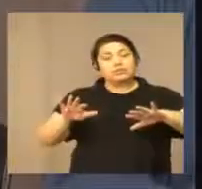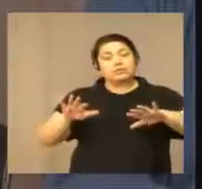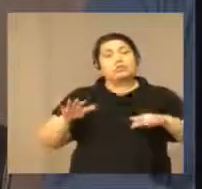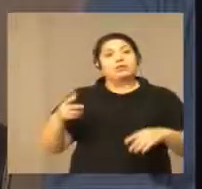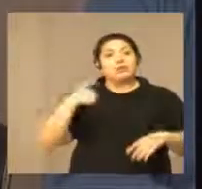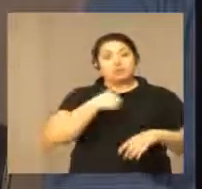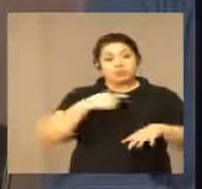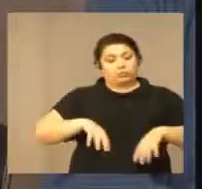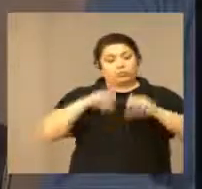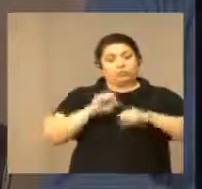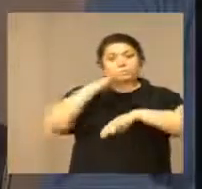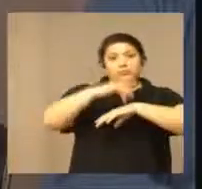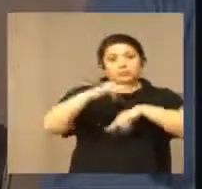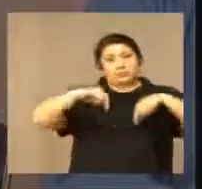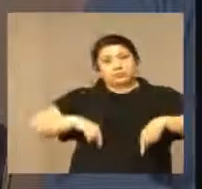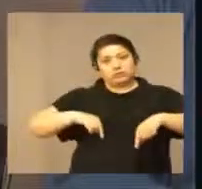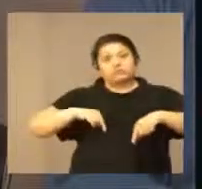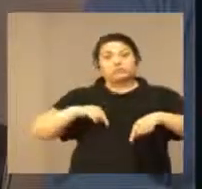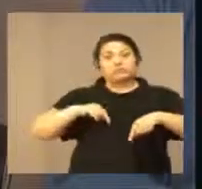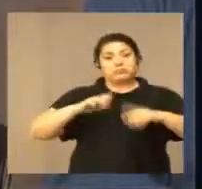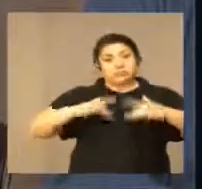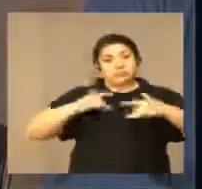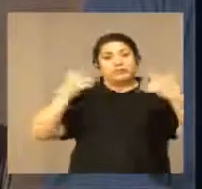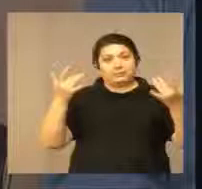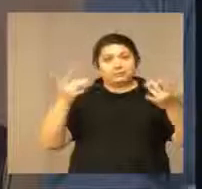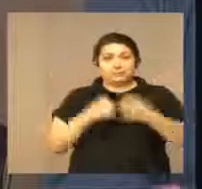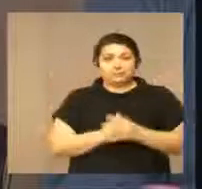this historic occasion on.